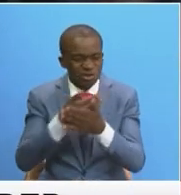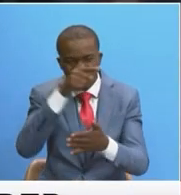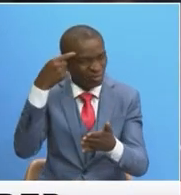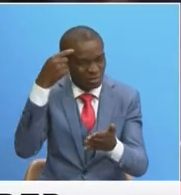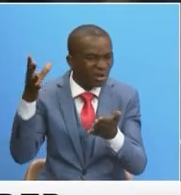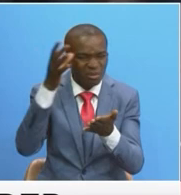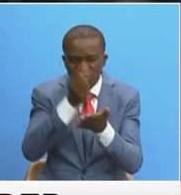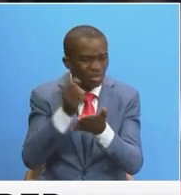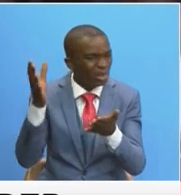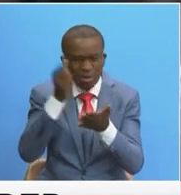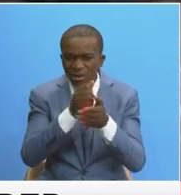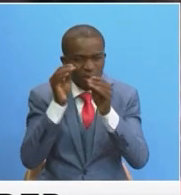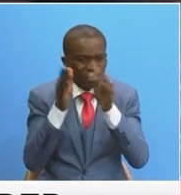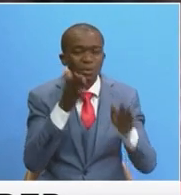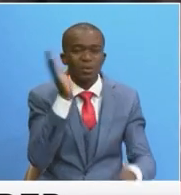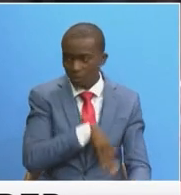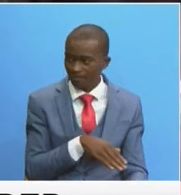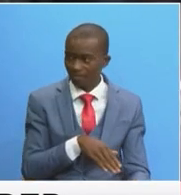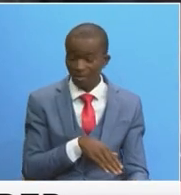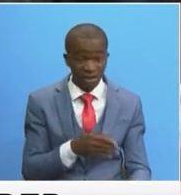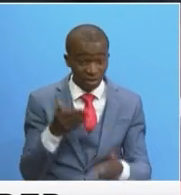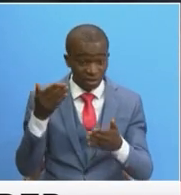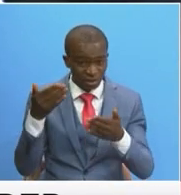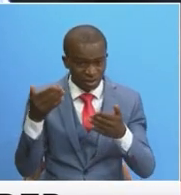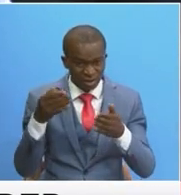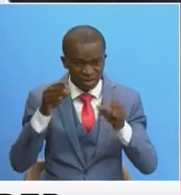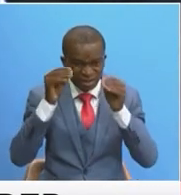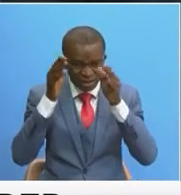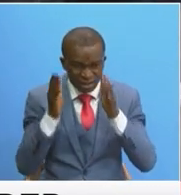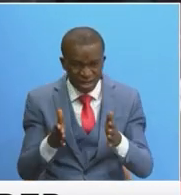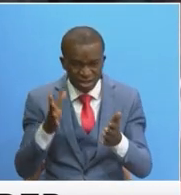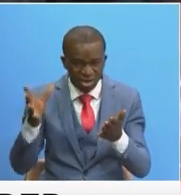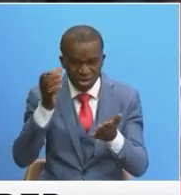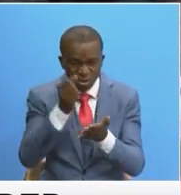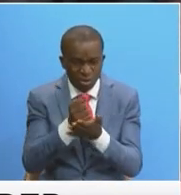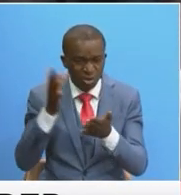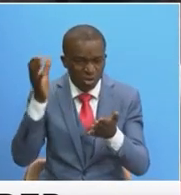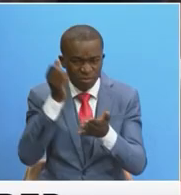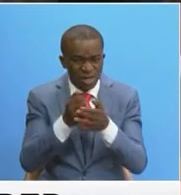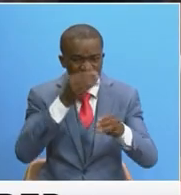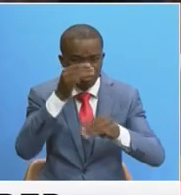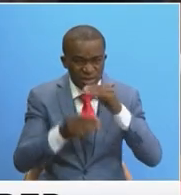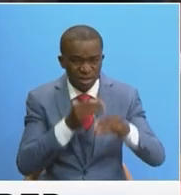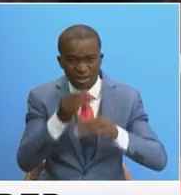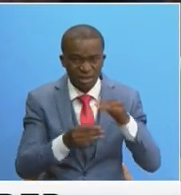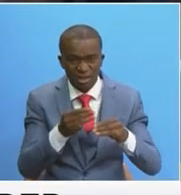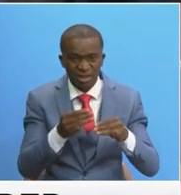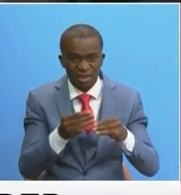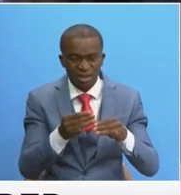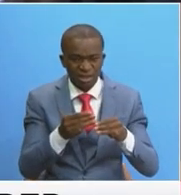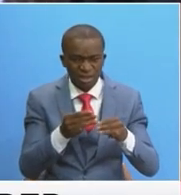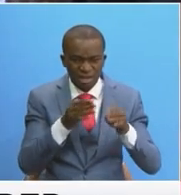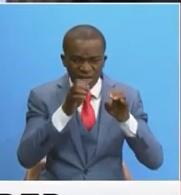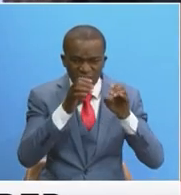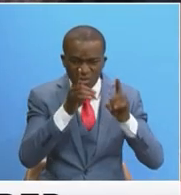Ladies and gentlemen, this teacher recruitment is a major driver in ensuring quality